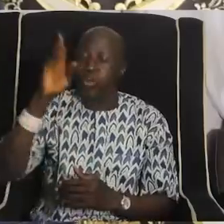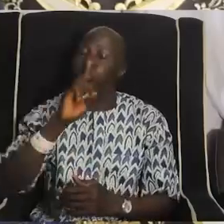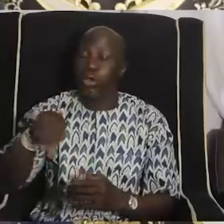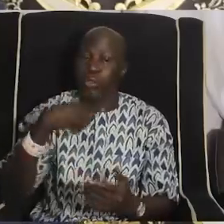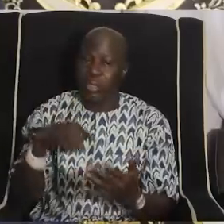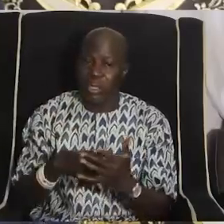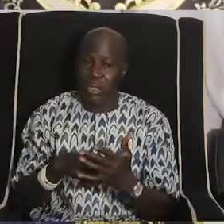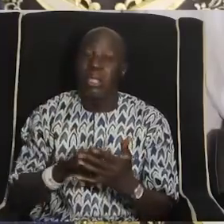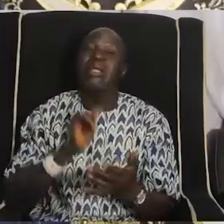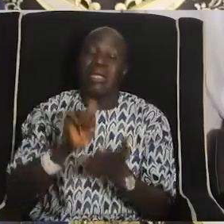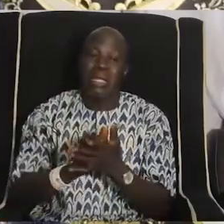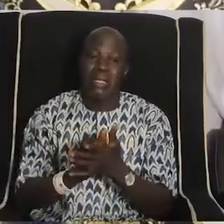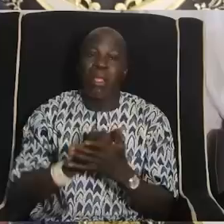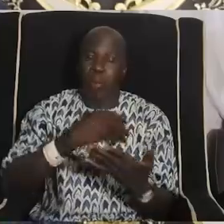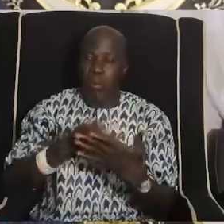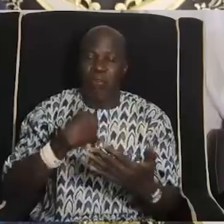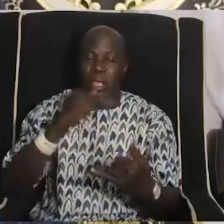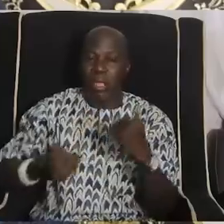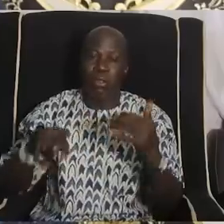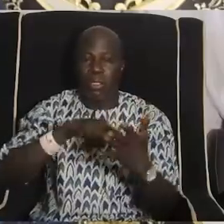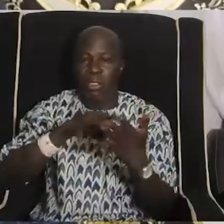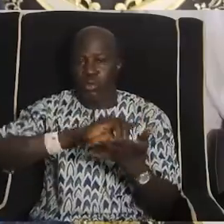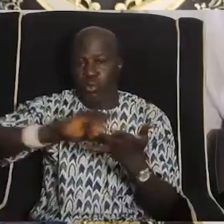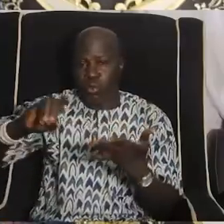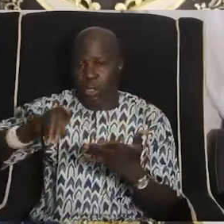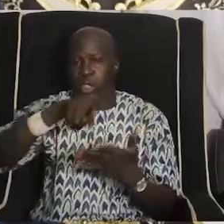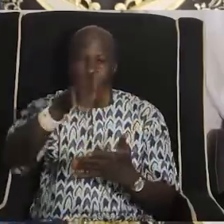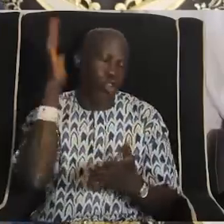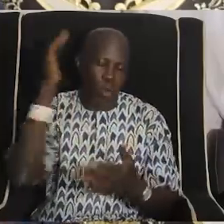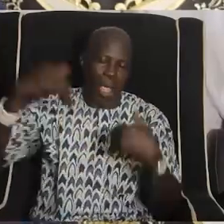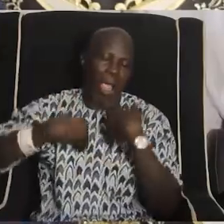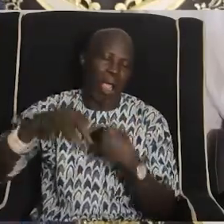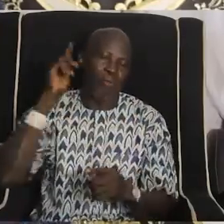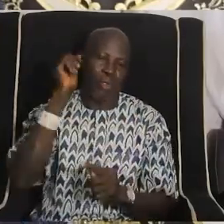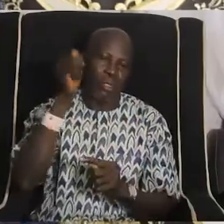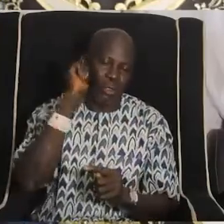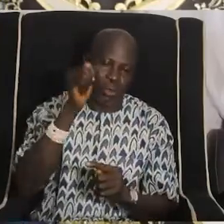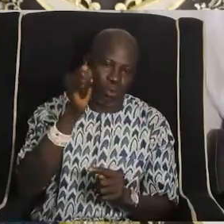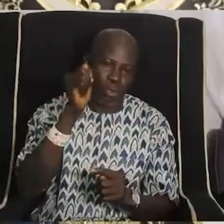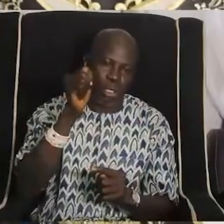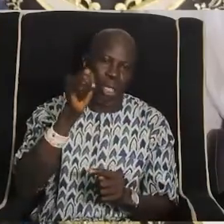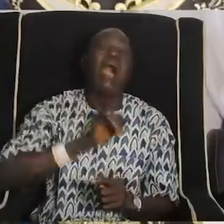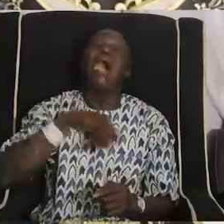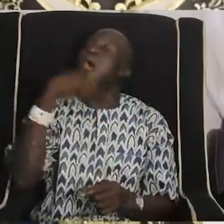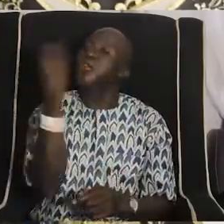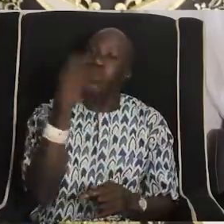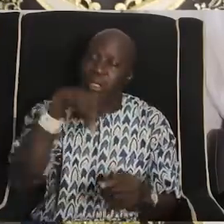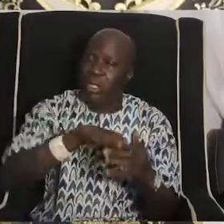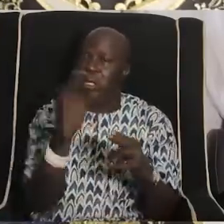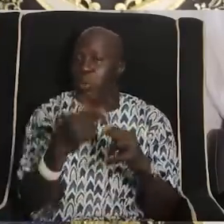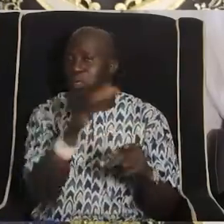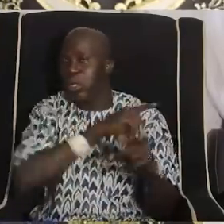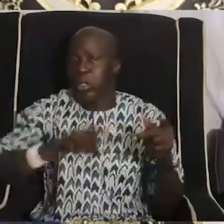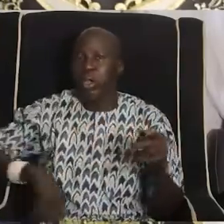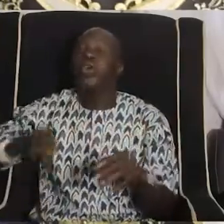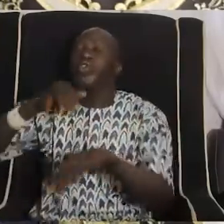sure of this. We pray that before the end of this week. Pray for my new testimony. You have testimony. Oh, sorry, I say it in the